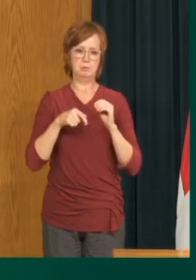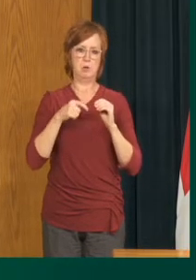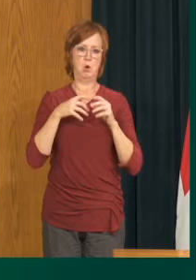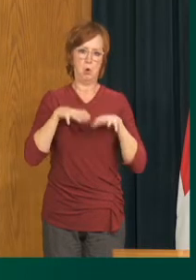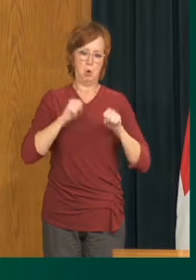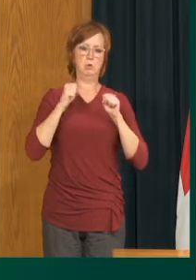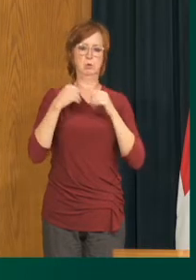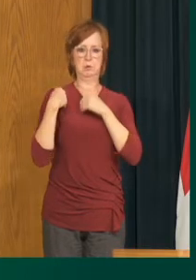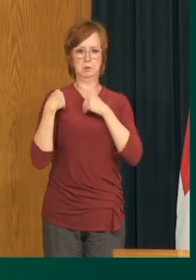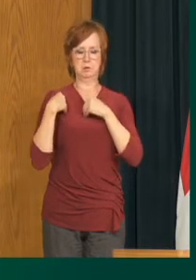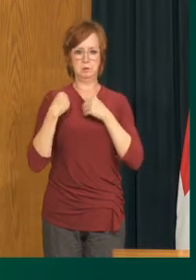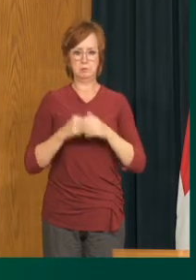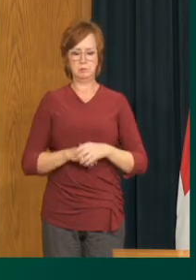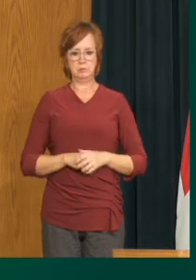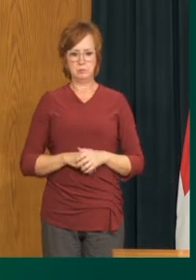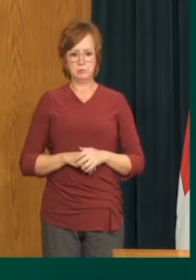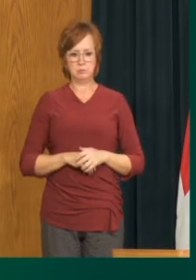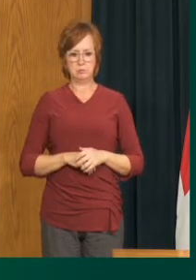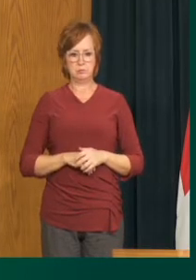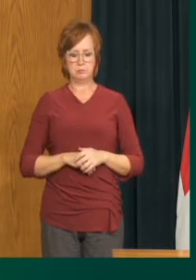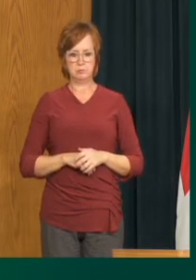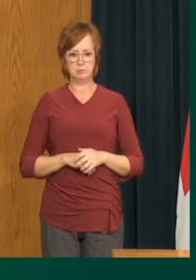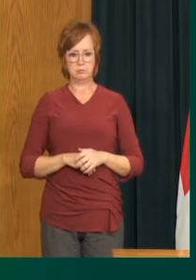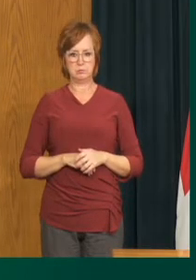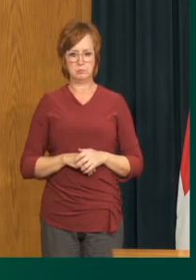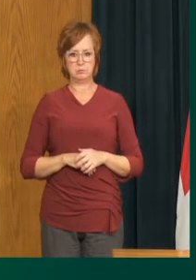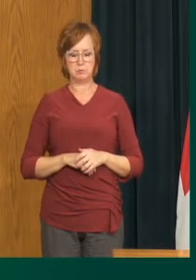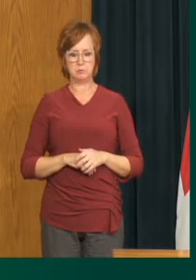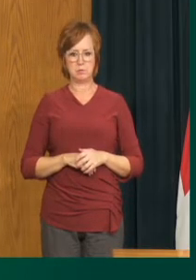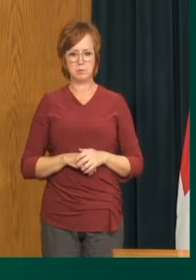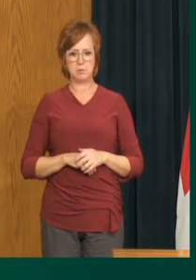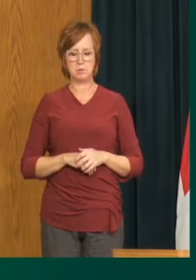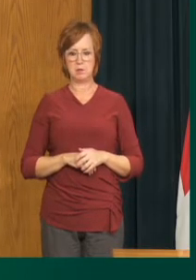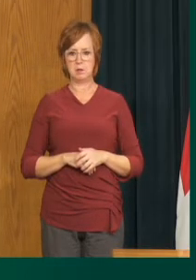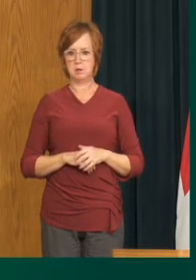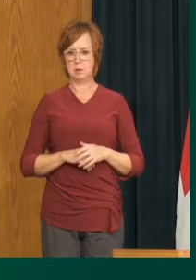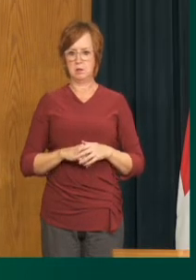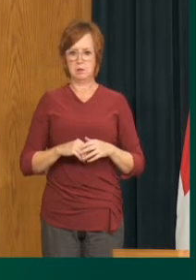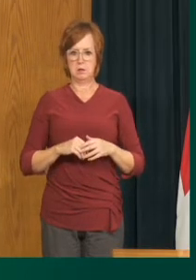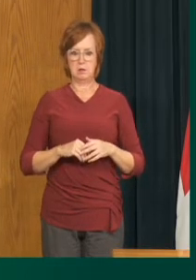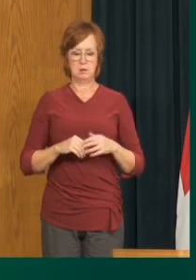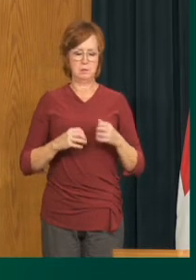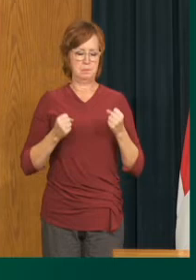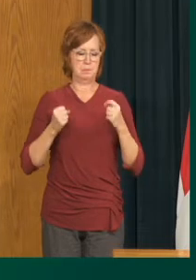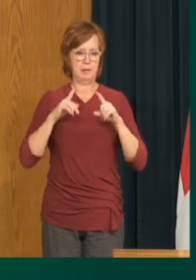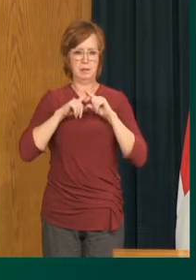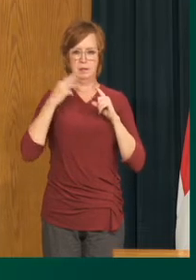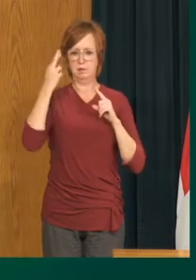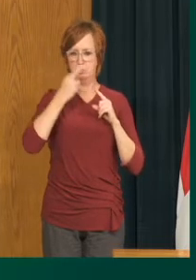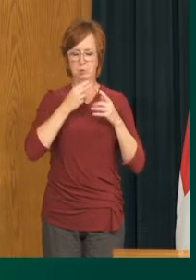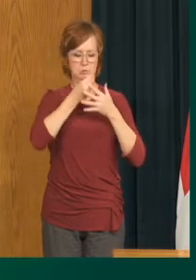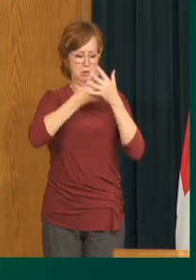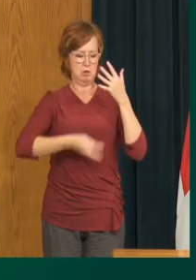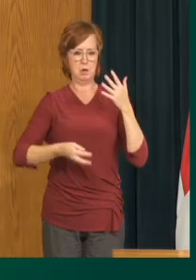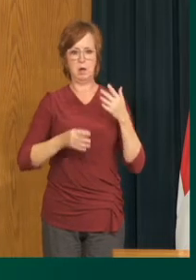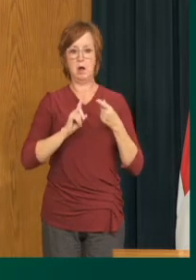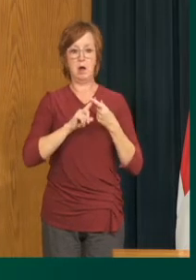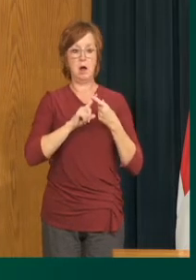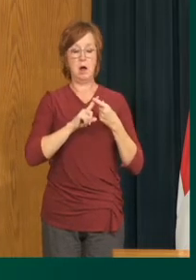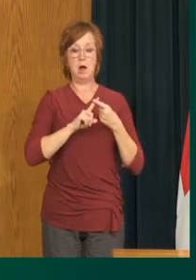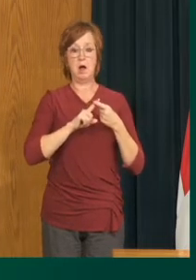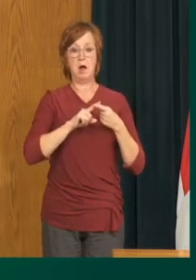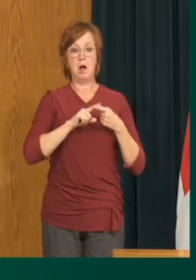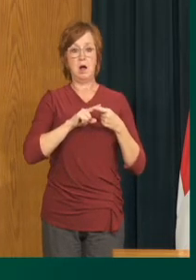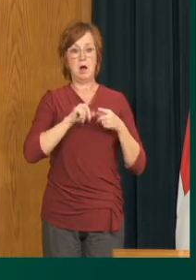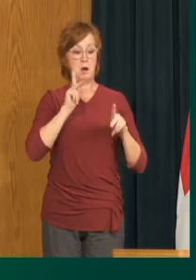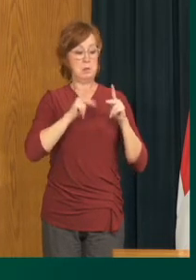we've seen is across other jurisdictions is the whole spectrum of, on the one hand, people thinking it's a good idea to get together,